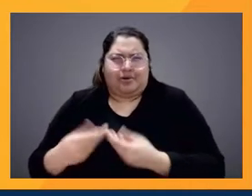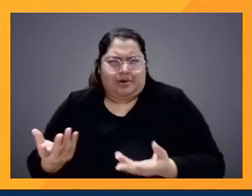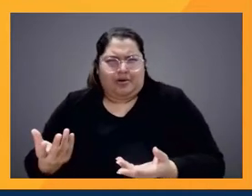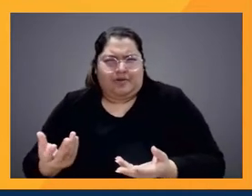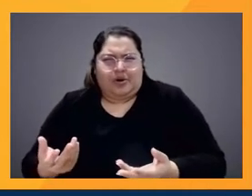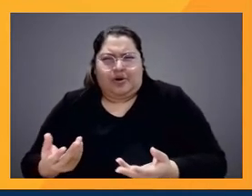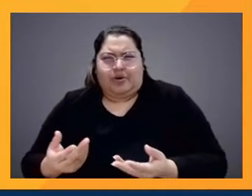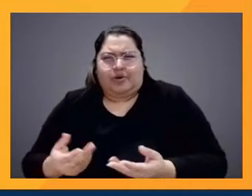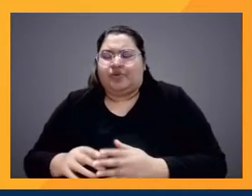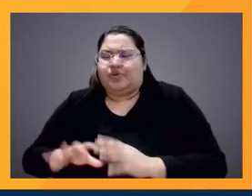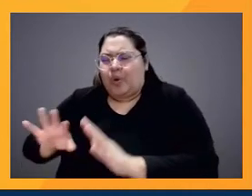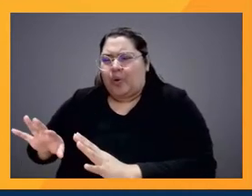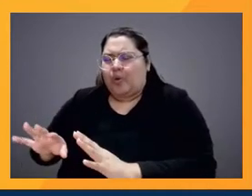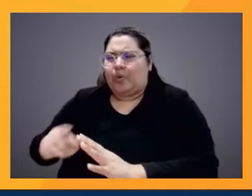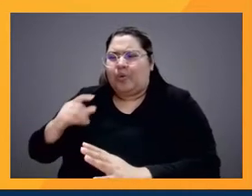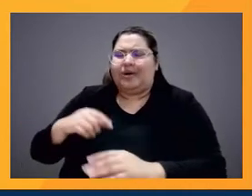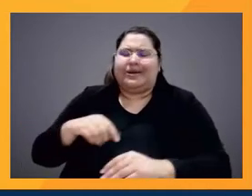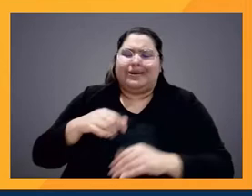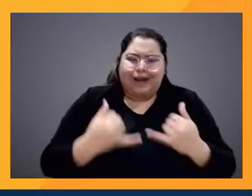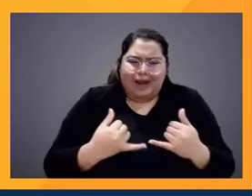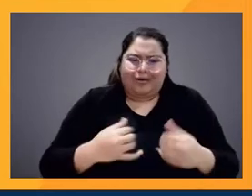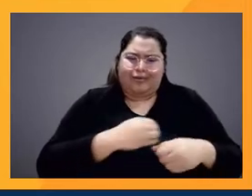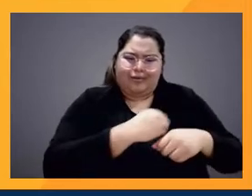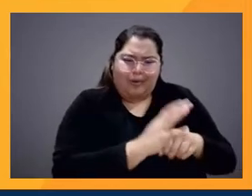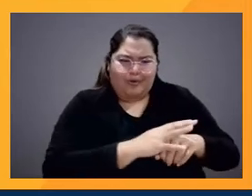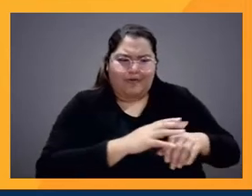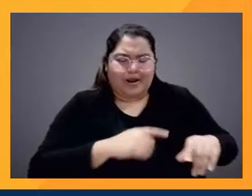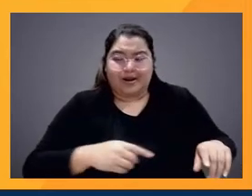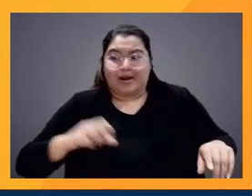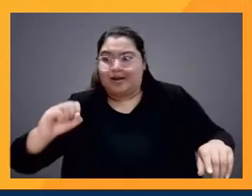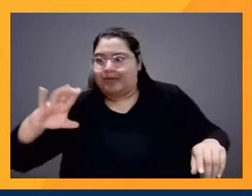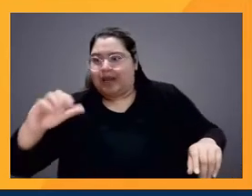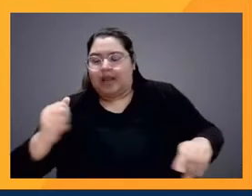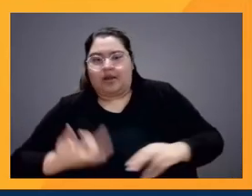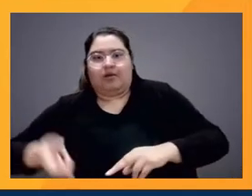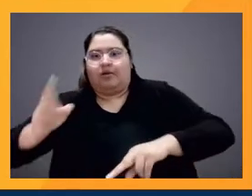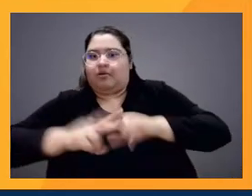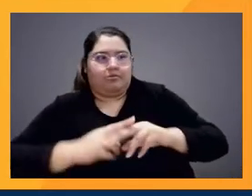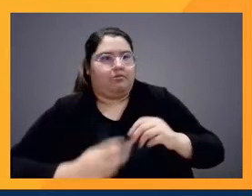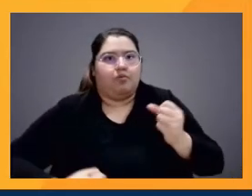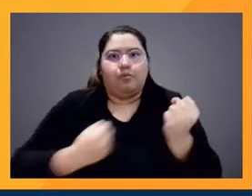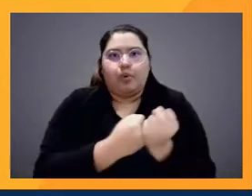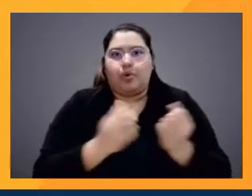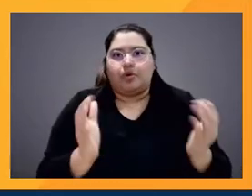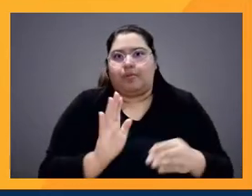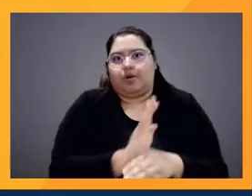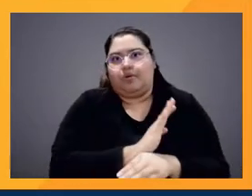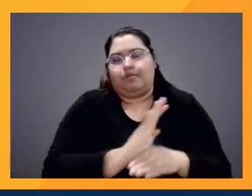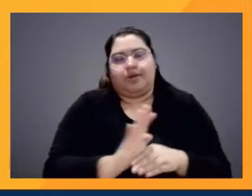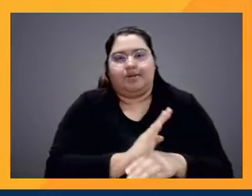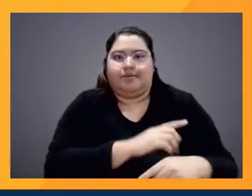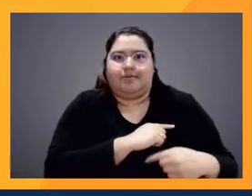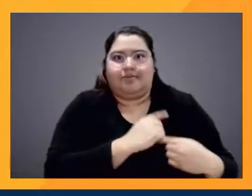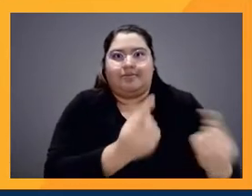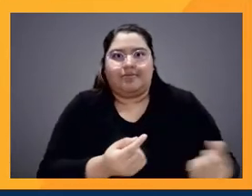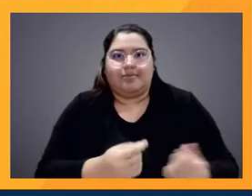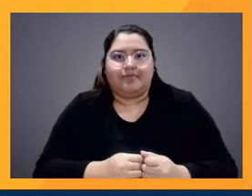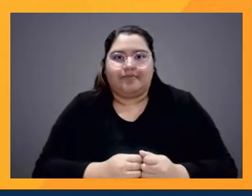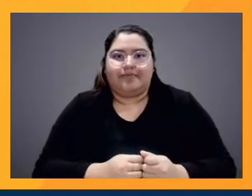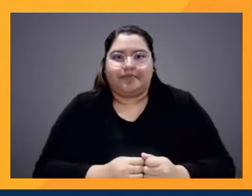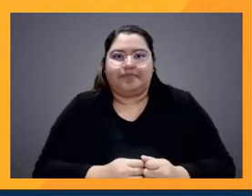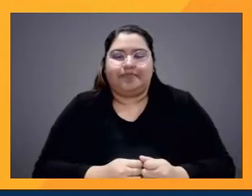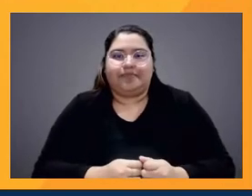industrial centers. I think that one of the other things that was really valuable is how much they give back to community. I recall going